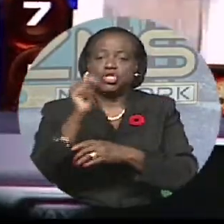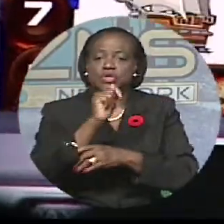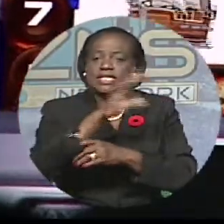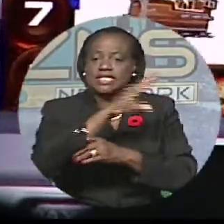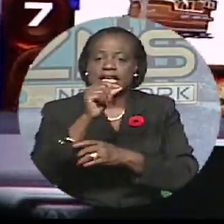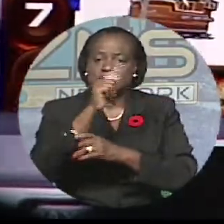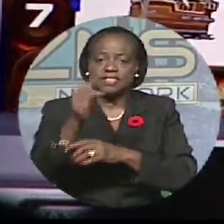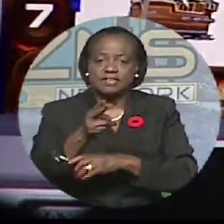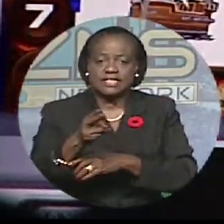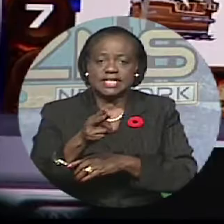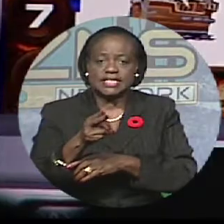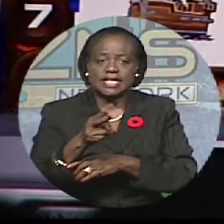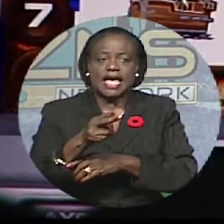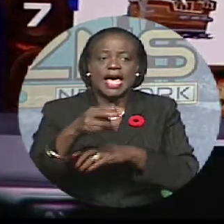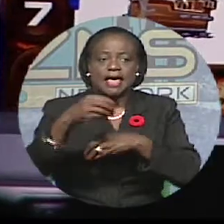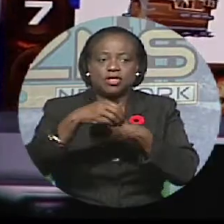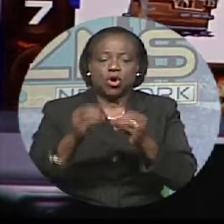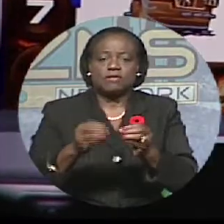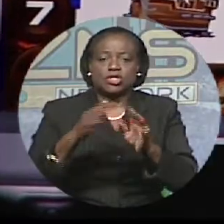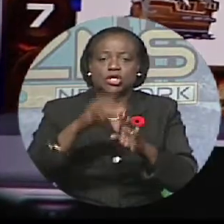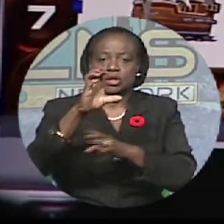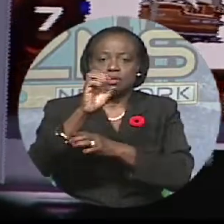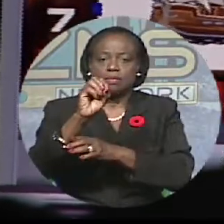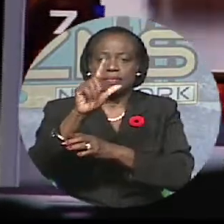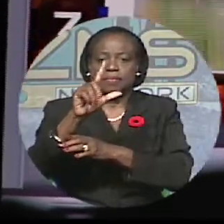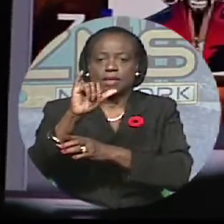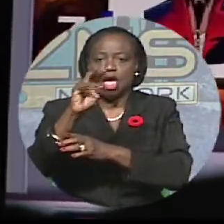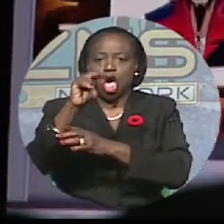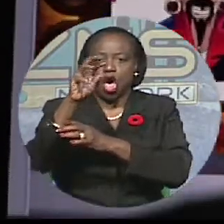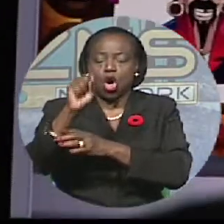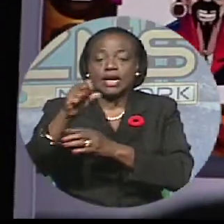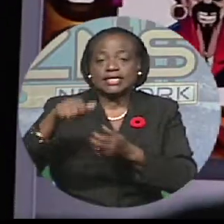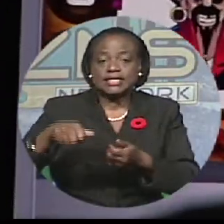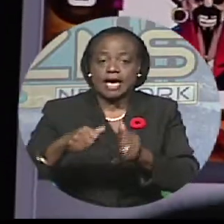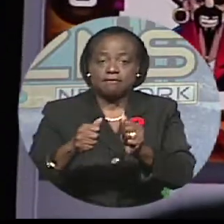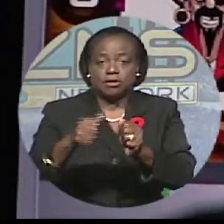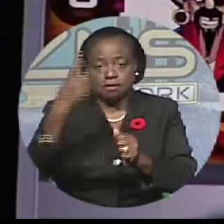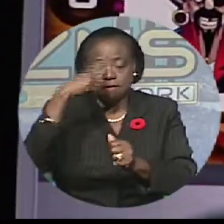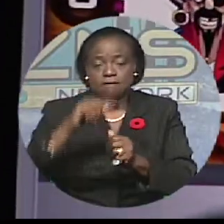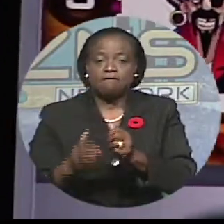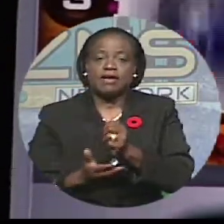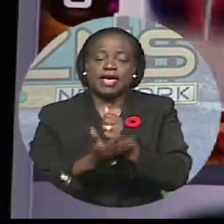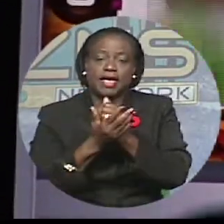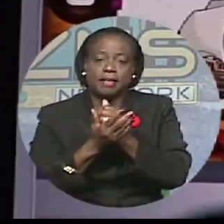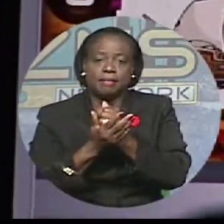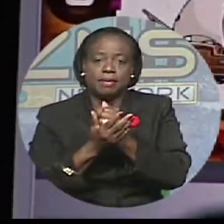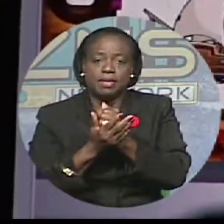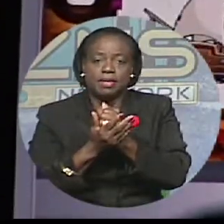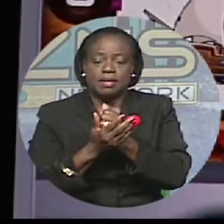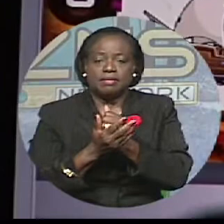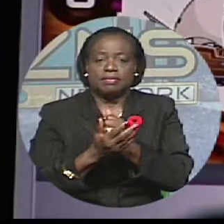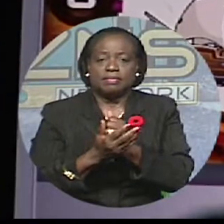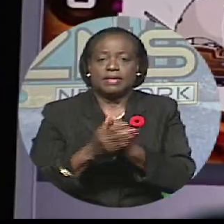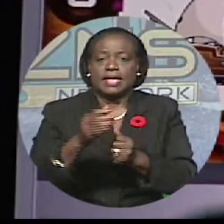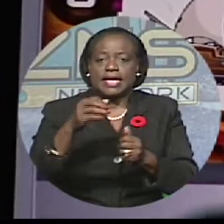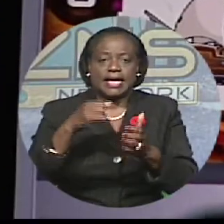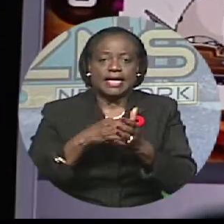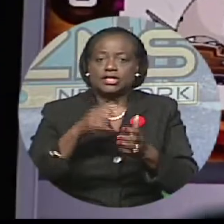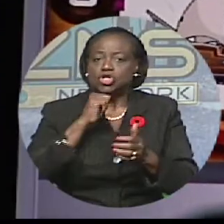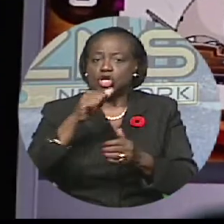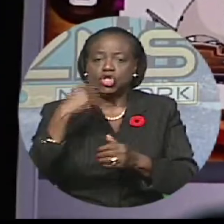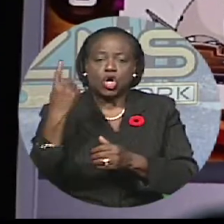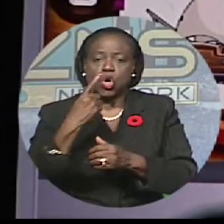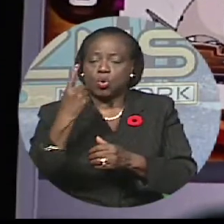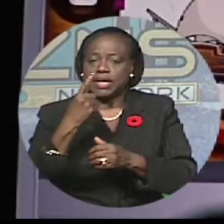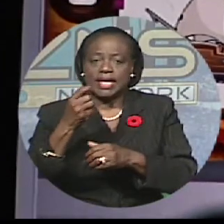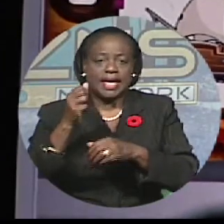on Collins Avenue and 7th Terrace. Chappelle says addictions of all kinds have far-reaching effects and does not only impact